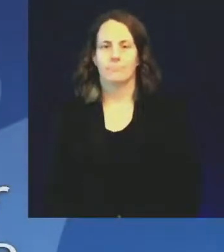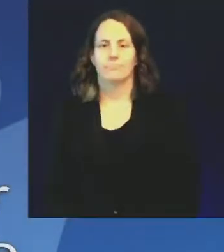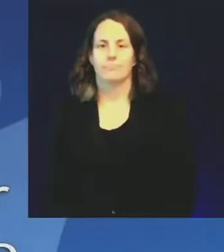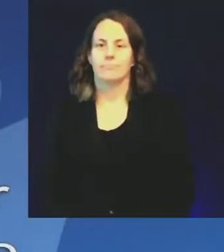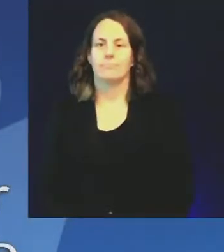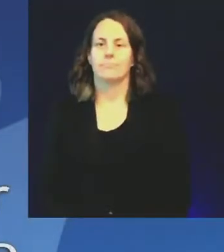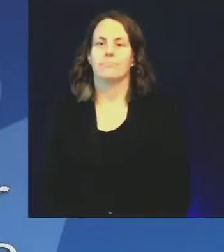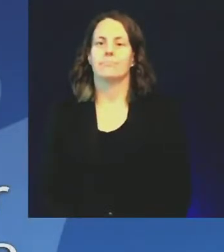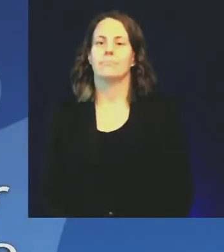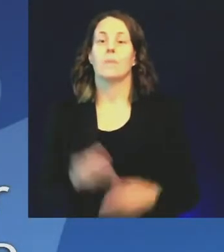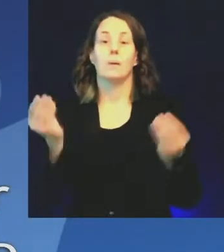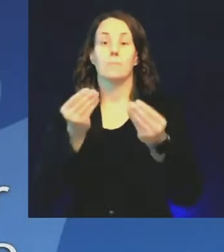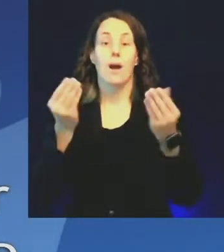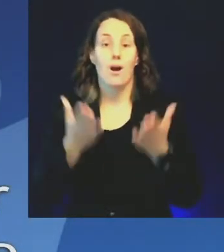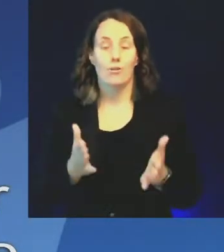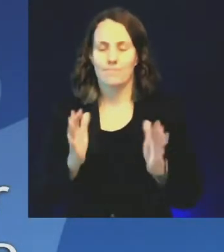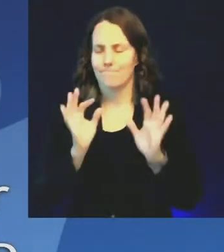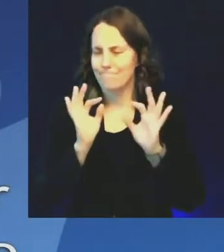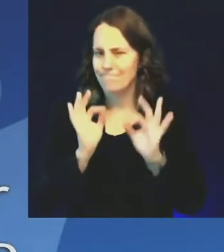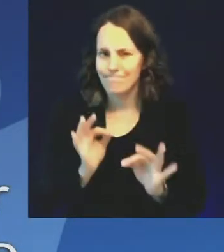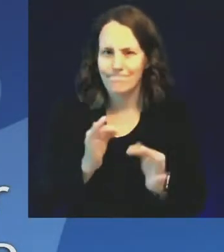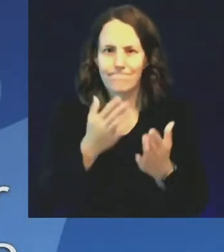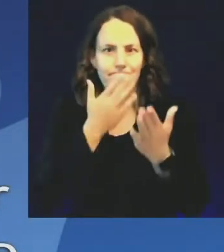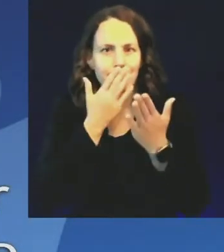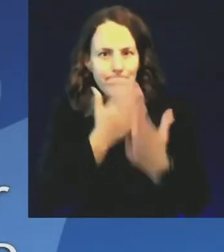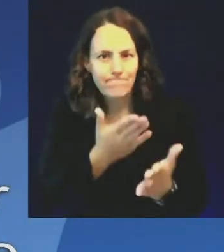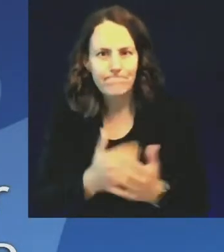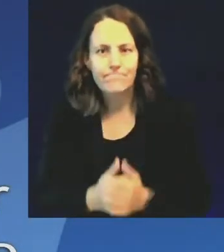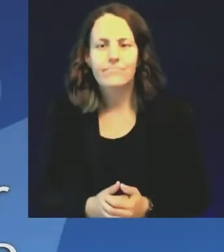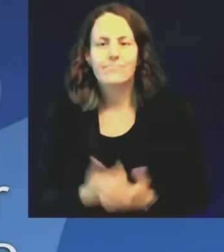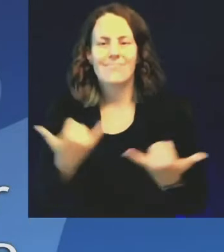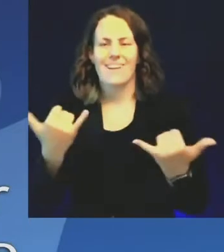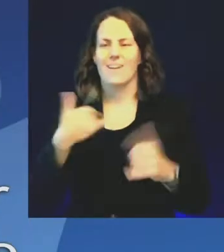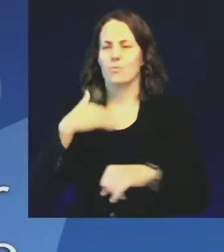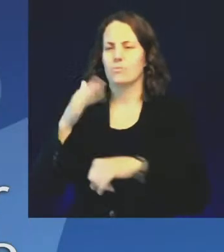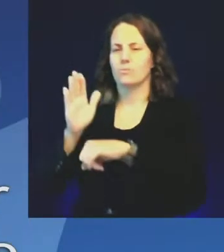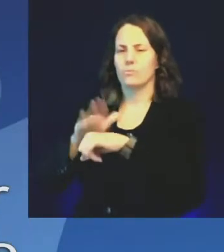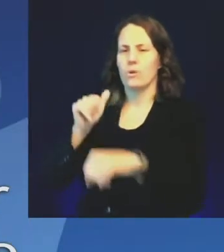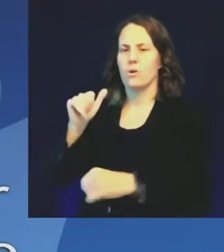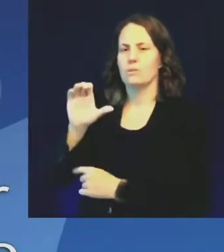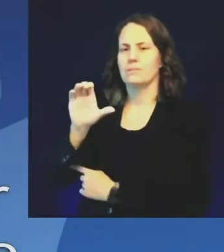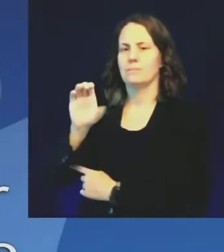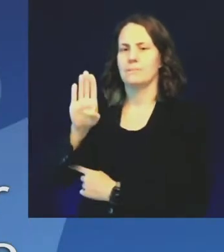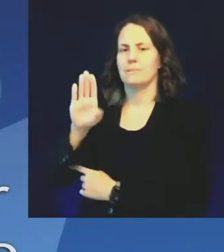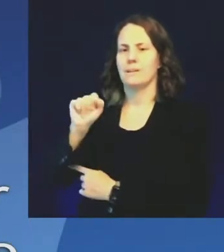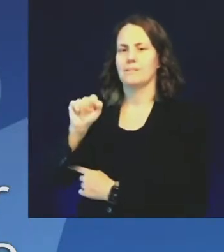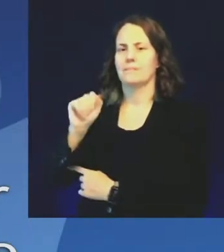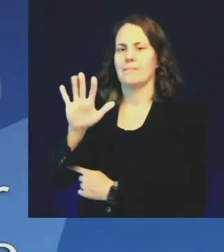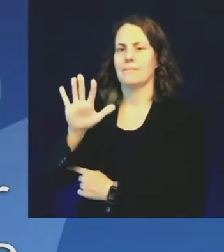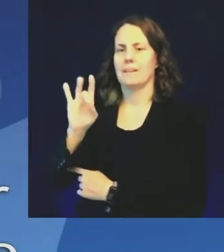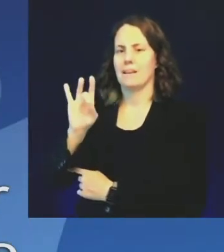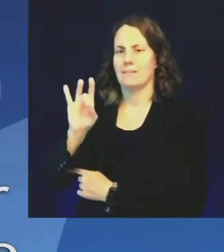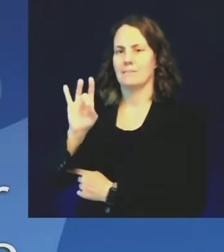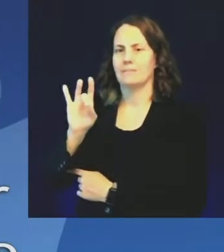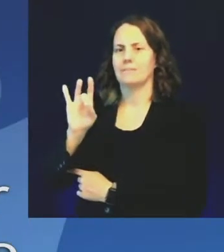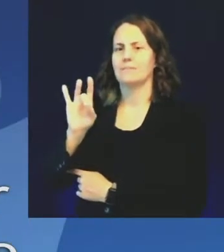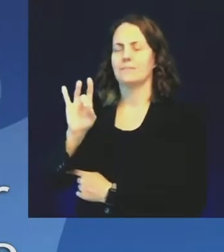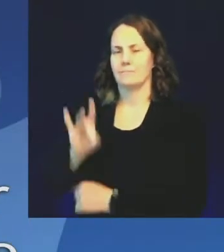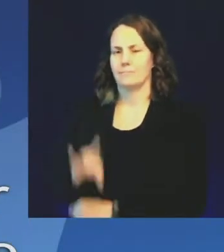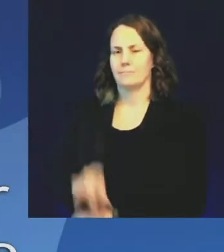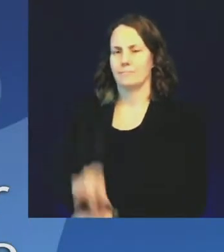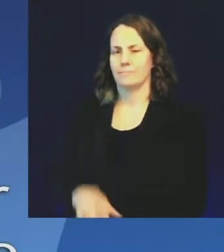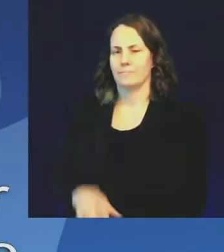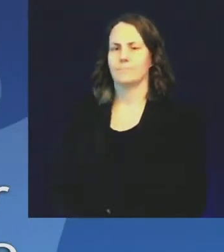Wonderful. Let's go now to Sharon Bajenda, CBS 58 in Milwaukee. Sharon, CBS 58.